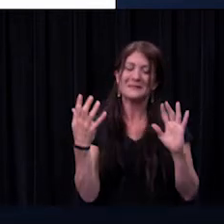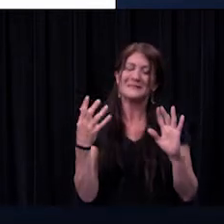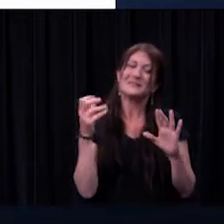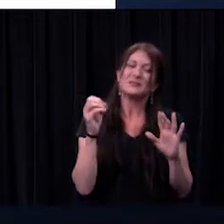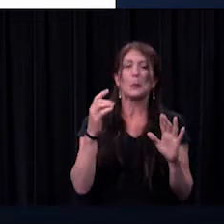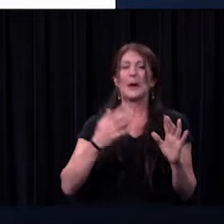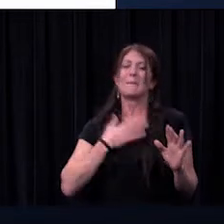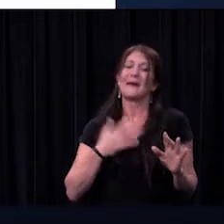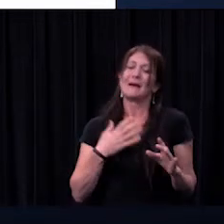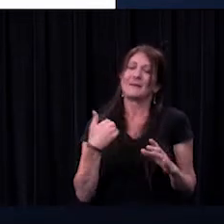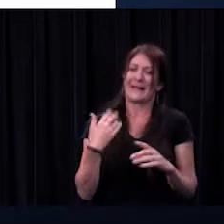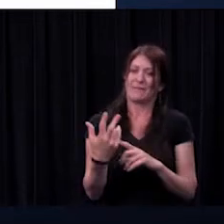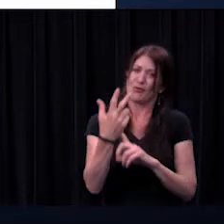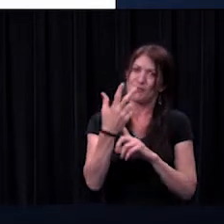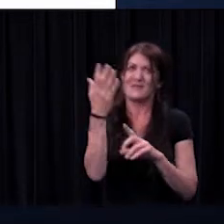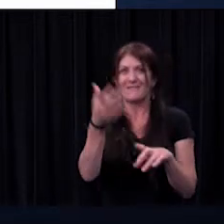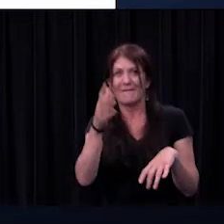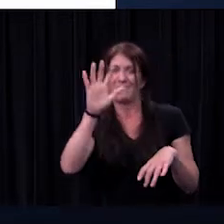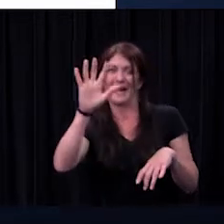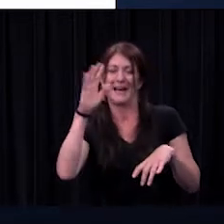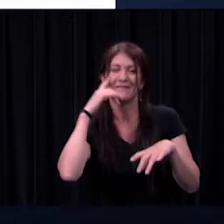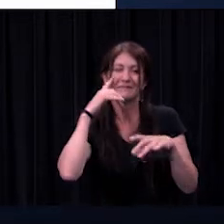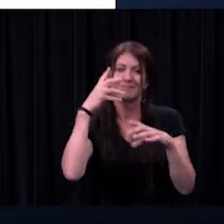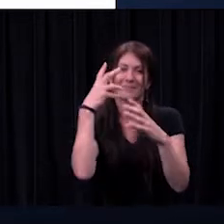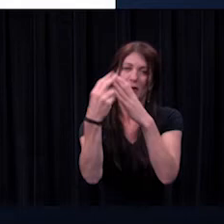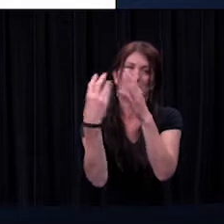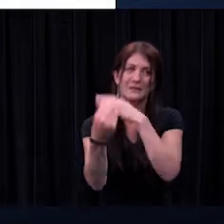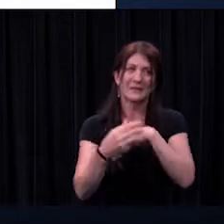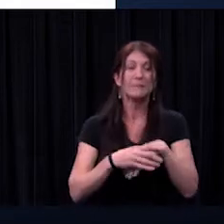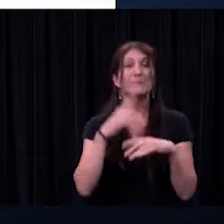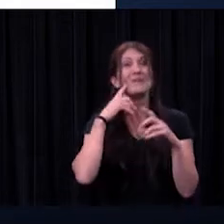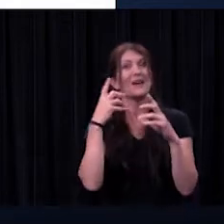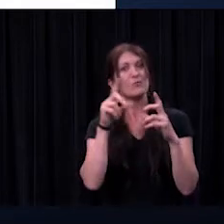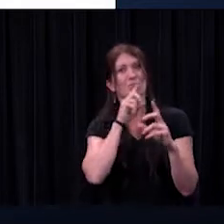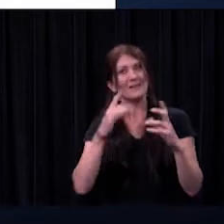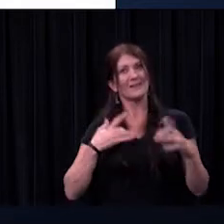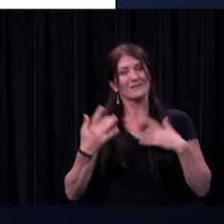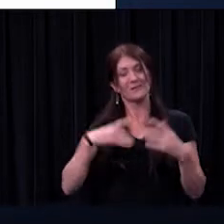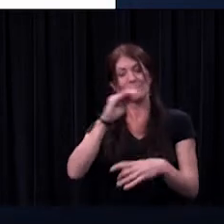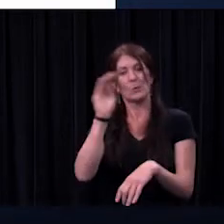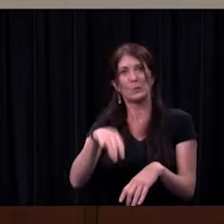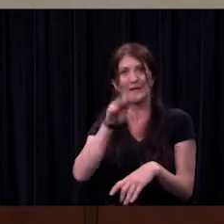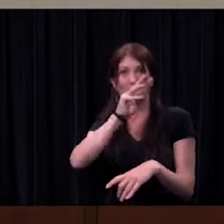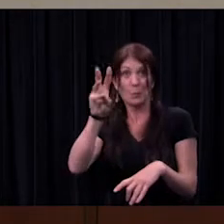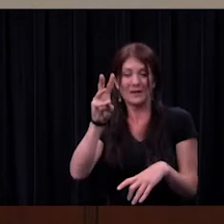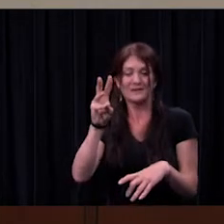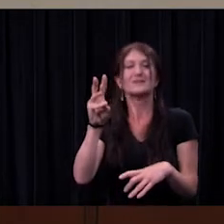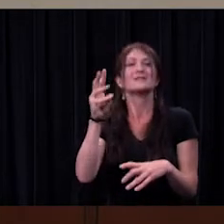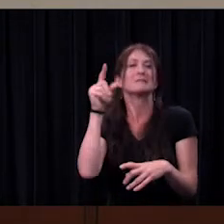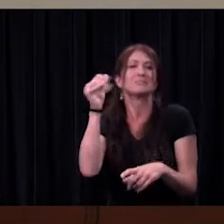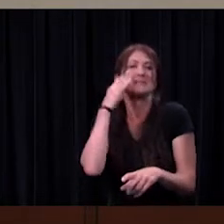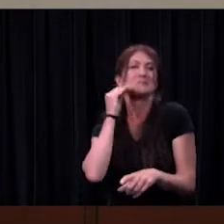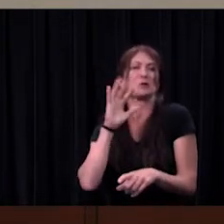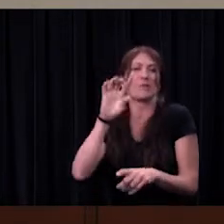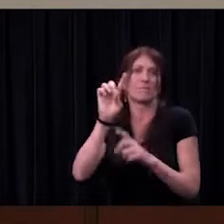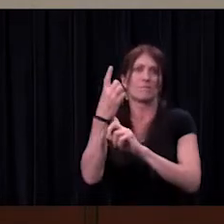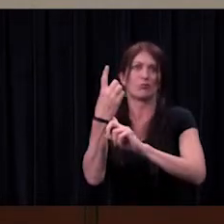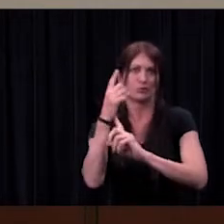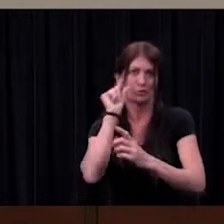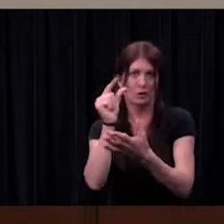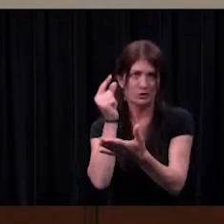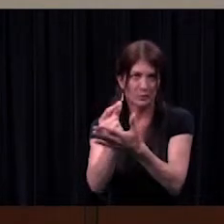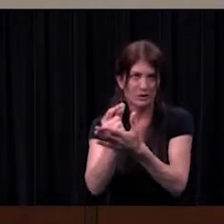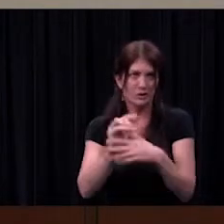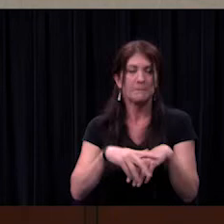outside. But pretty exciting. Olathe West held their first ever graduation. And they were outside on Friday. North